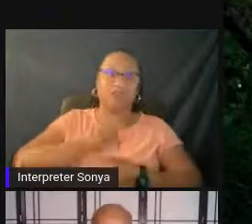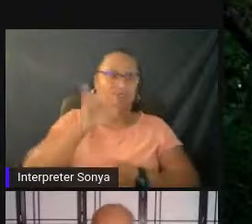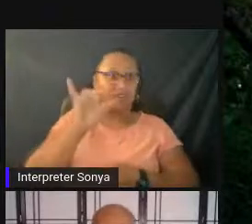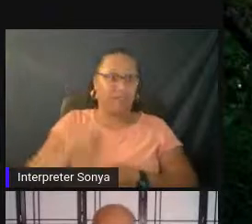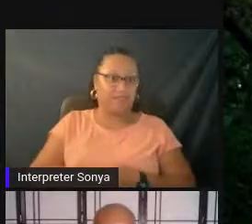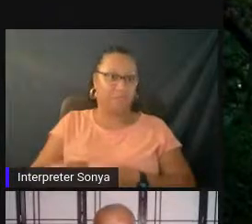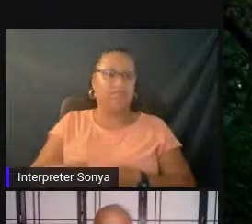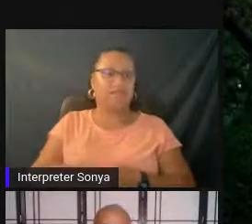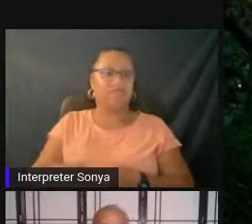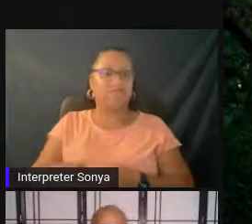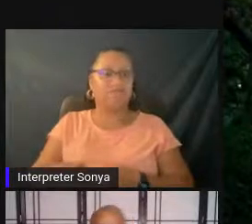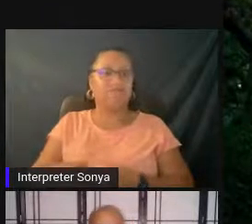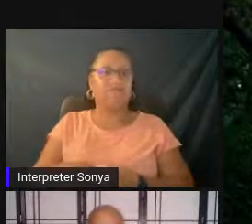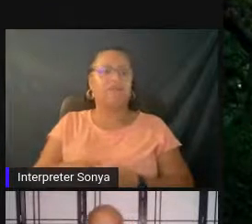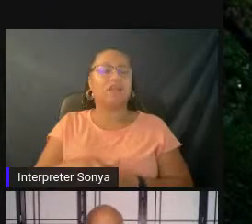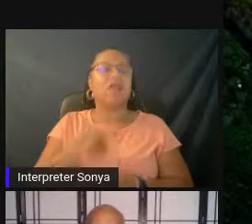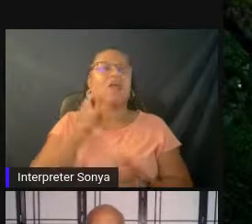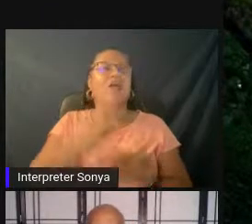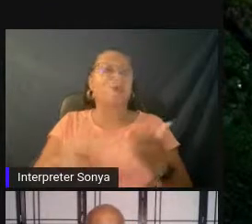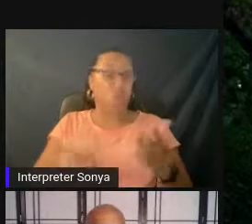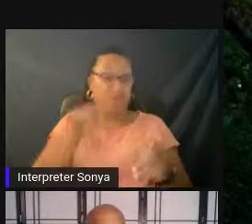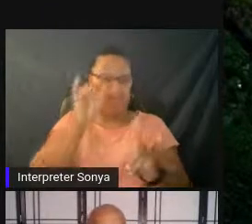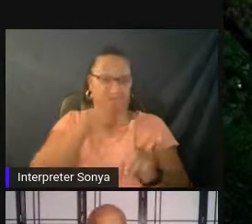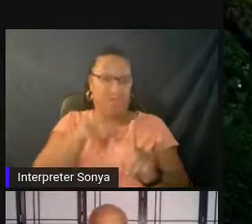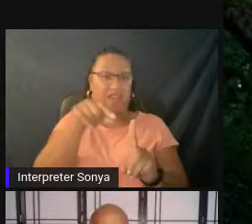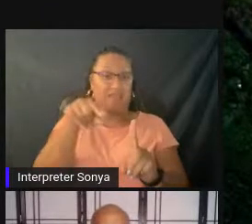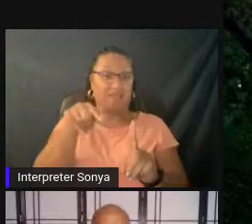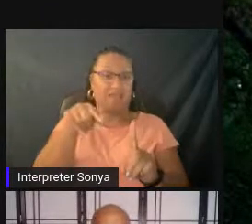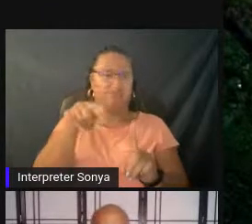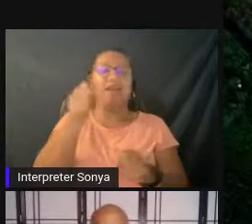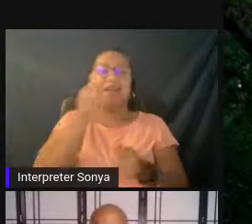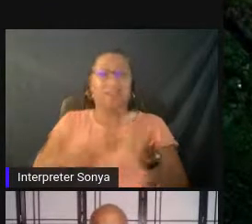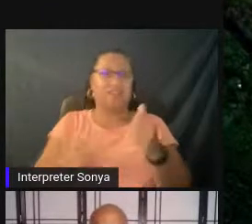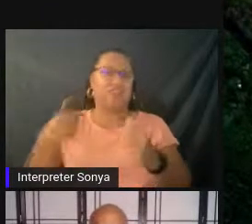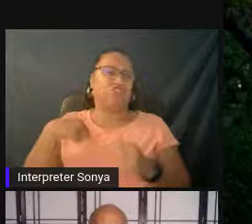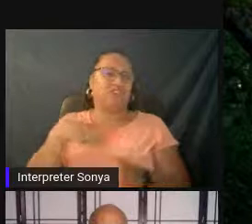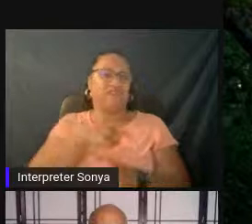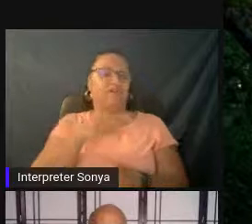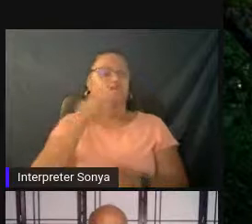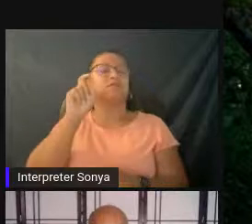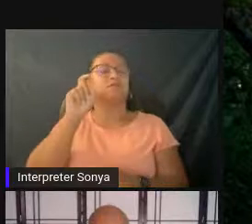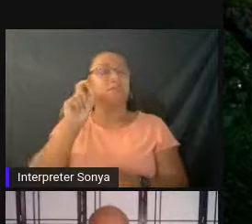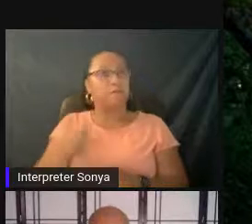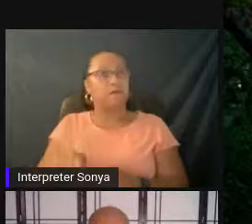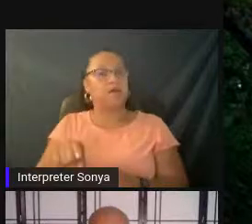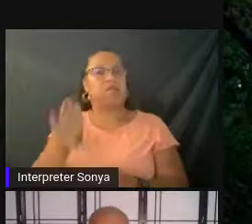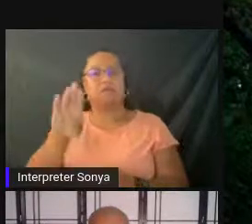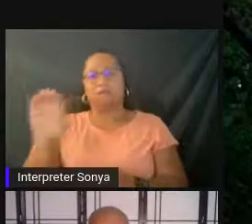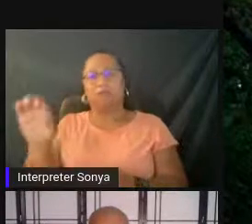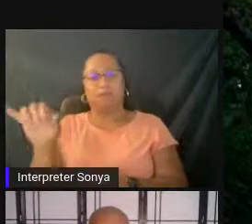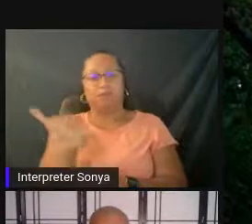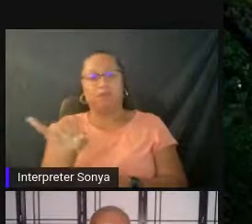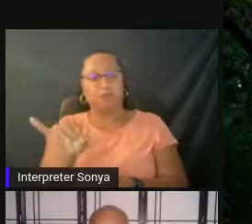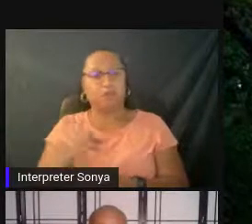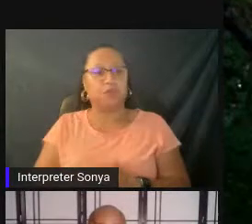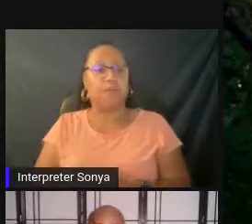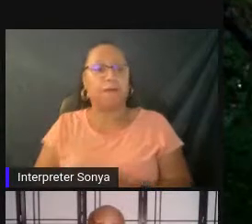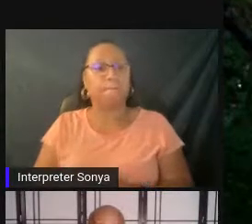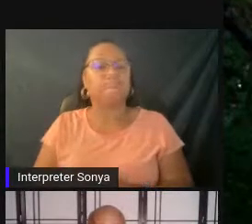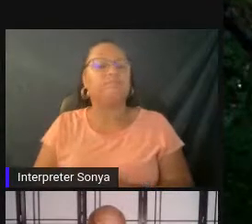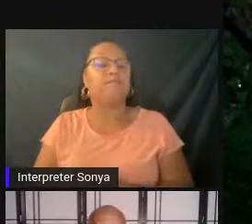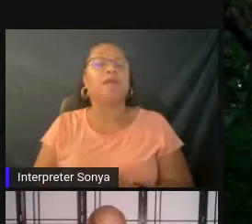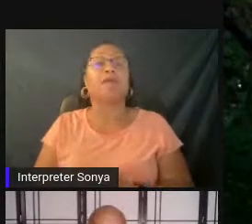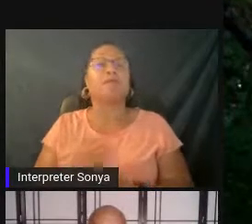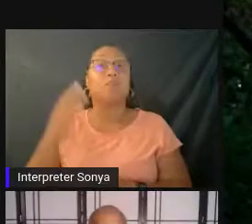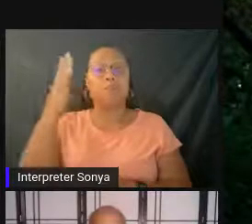expressing that. And what it is, each one of us must be. And so because